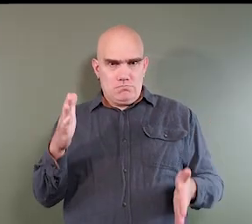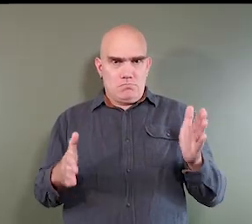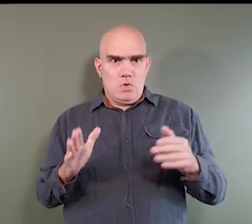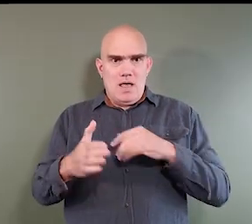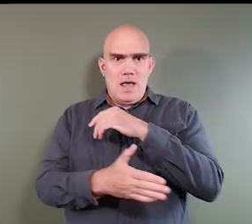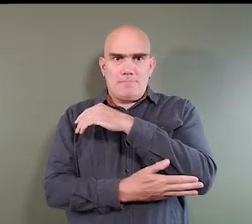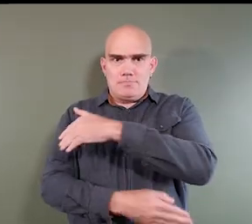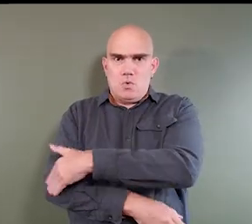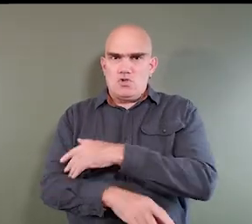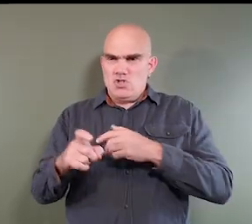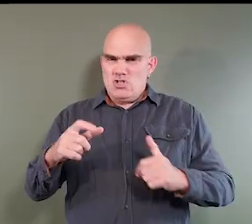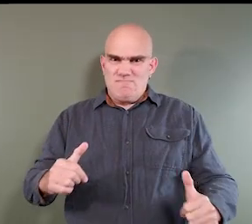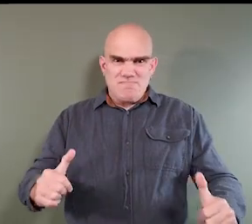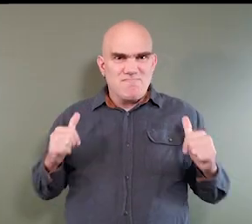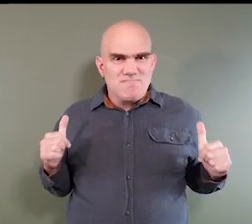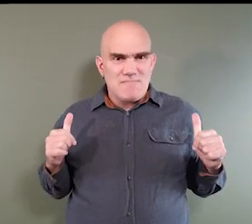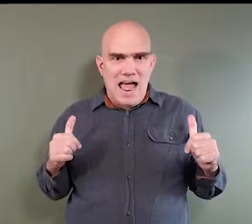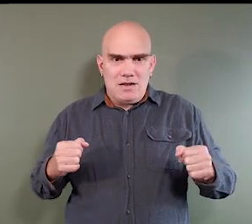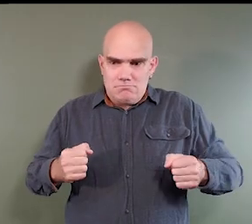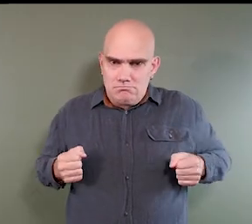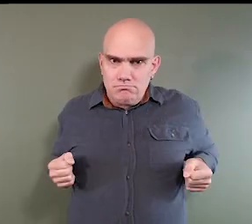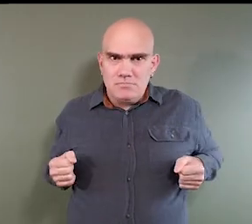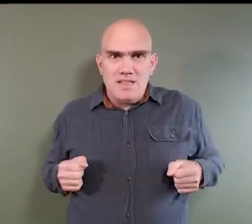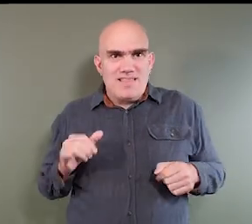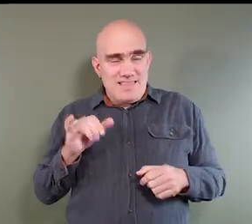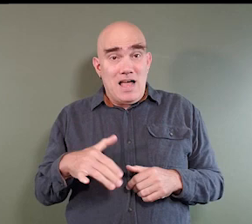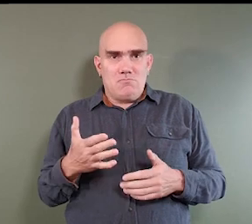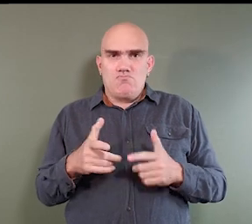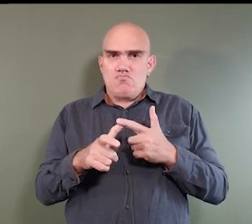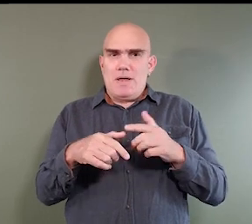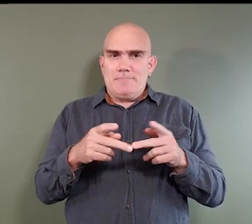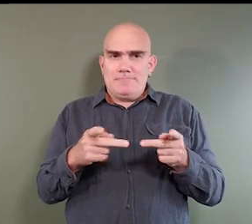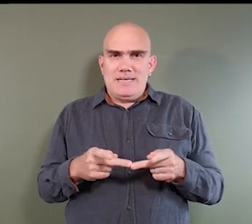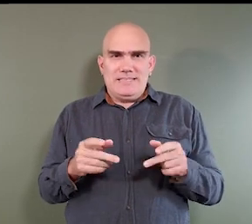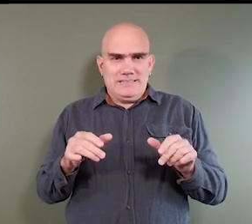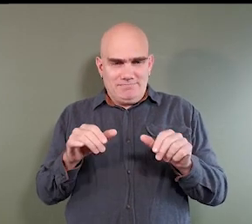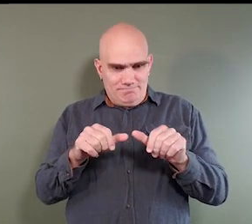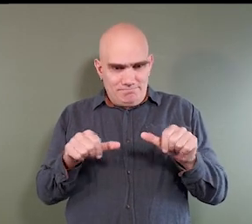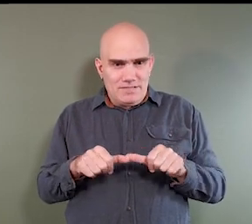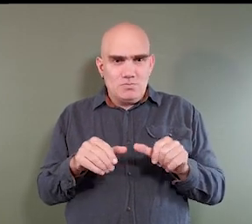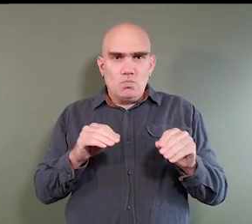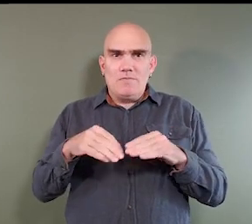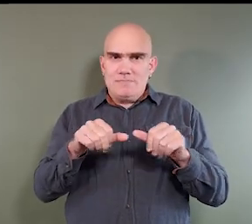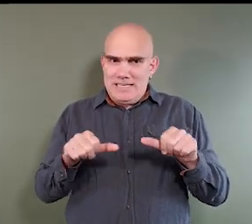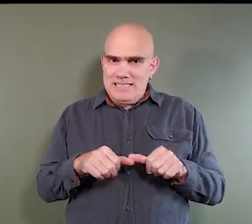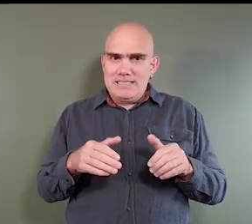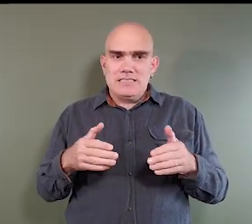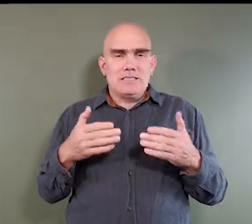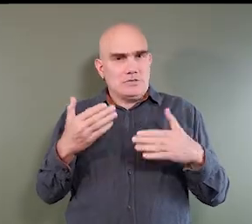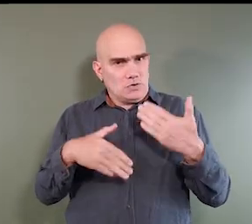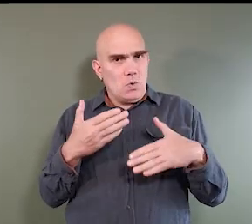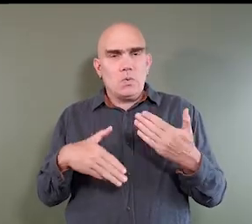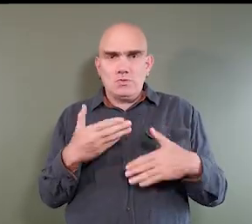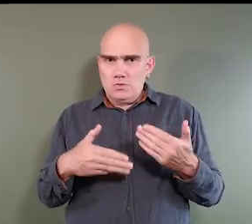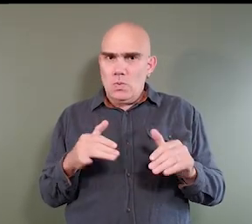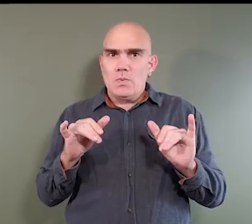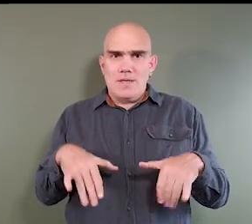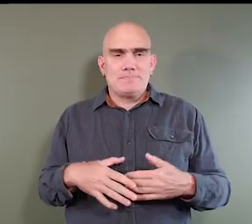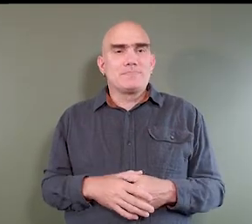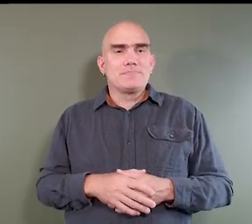kicking backwards. There it is, run in place, move in place. Let's go, let's go, let's